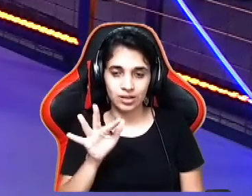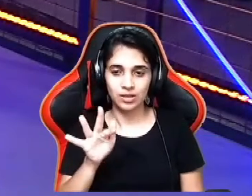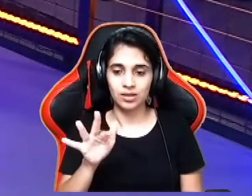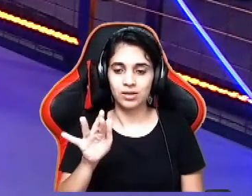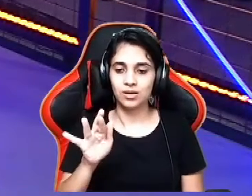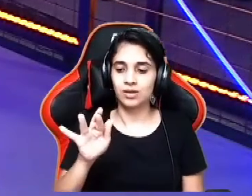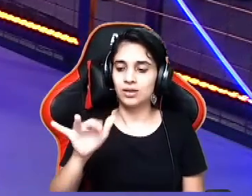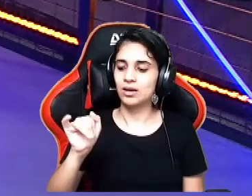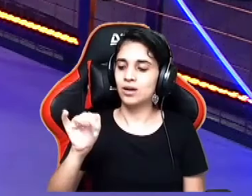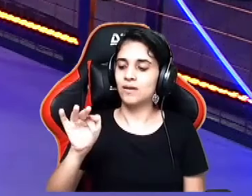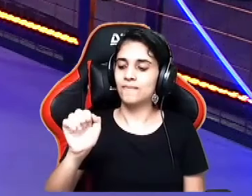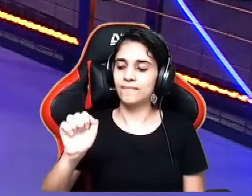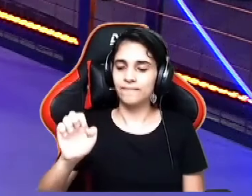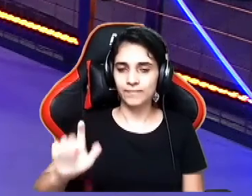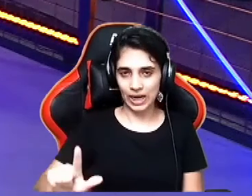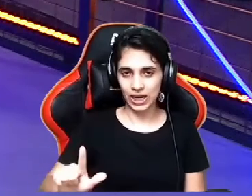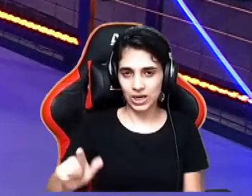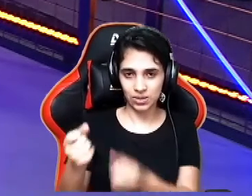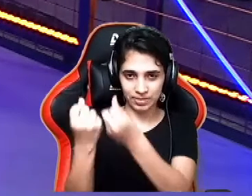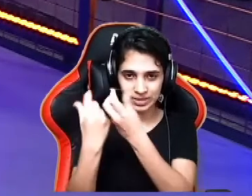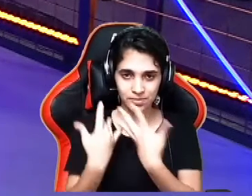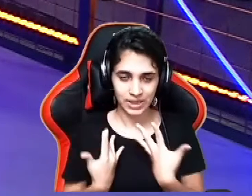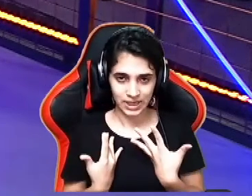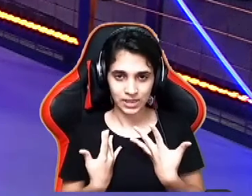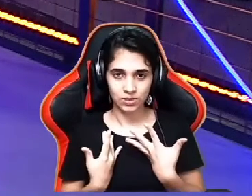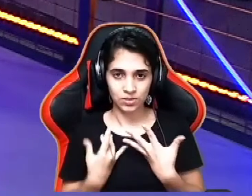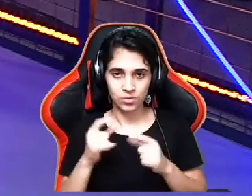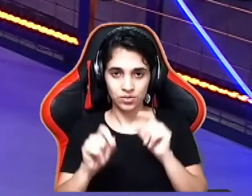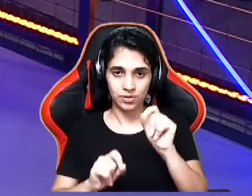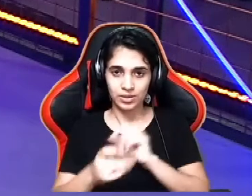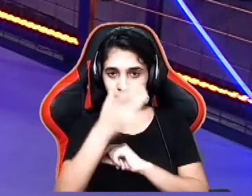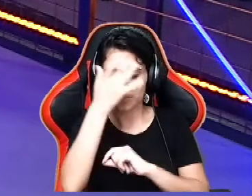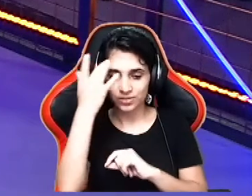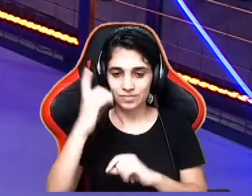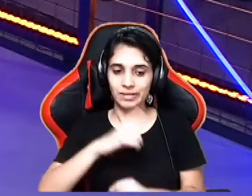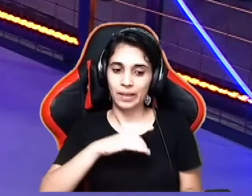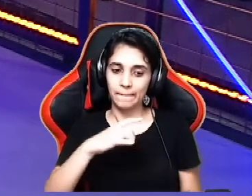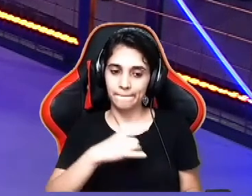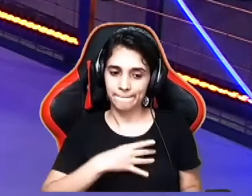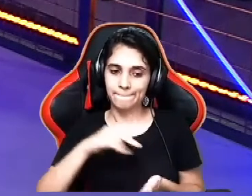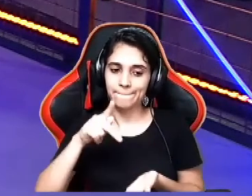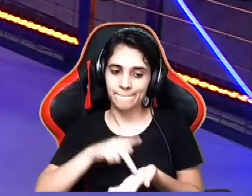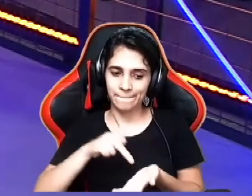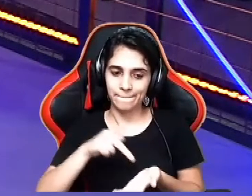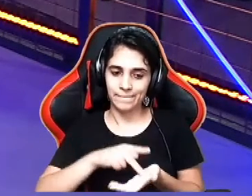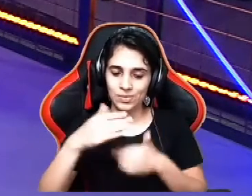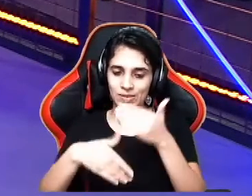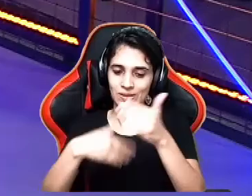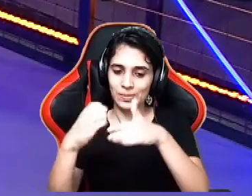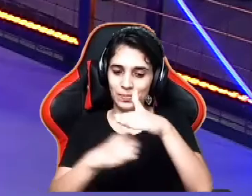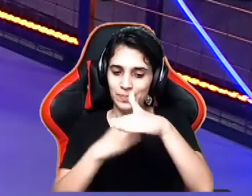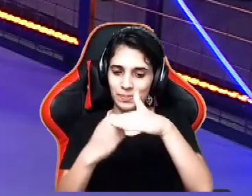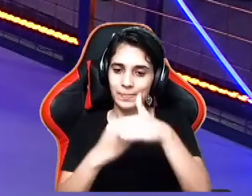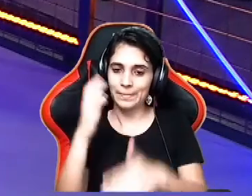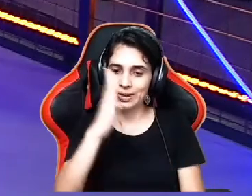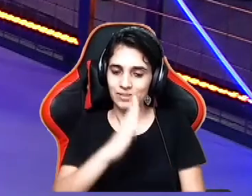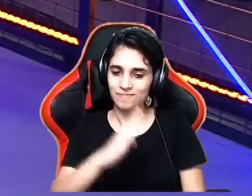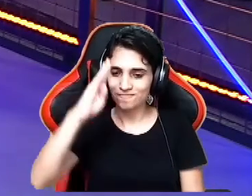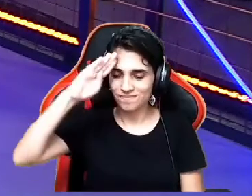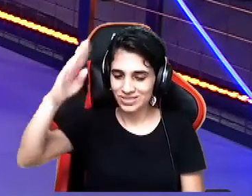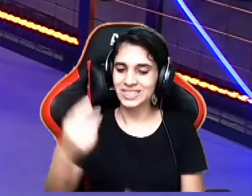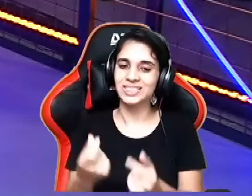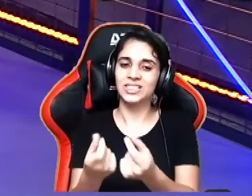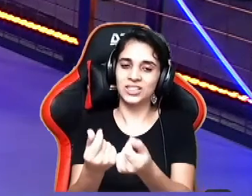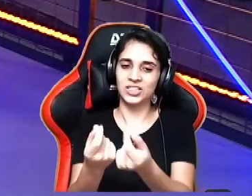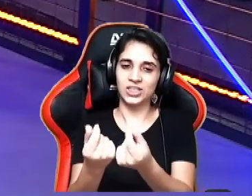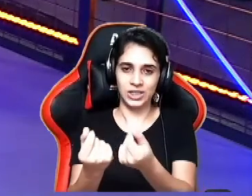it. Rafael, let's talk A about gente tem medo, né? Os desenvolvedores what many independentes people falam are isso. afraid of, Brazilian É developers.